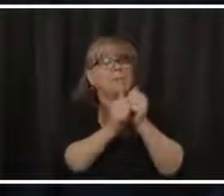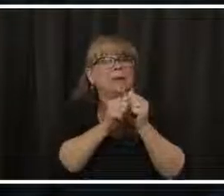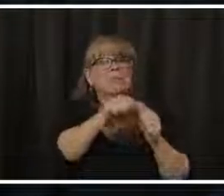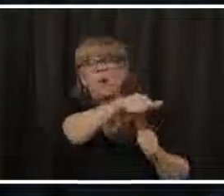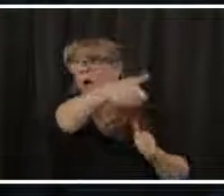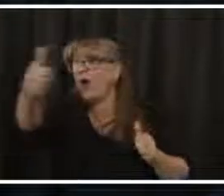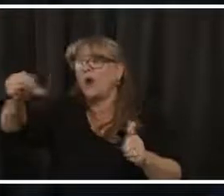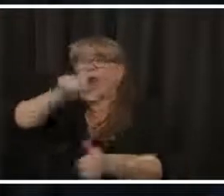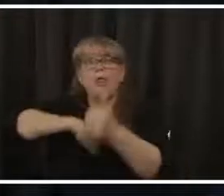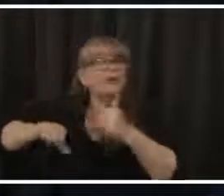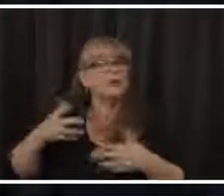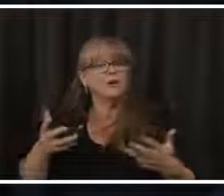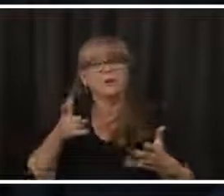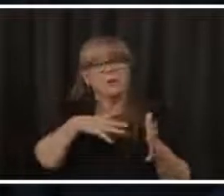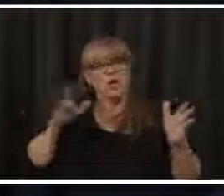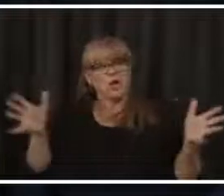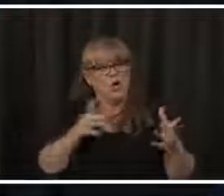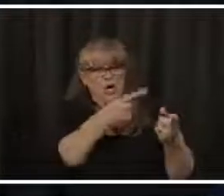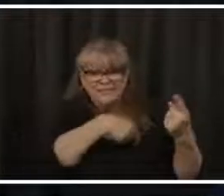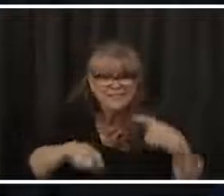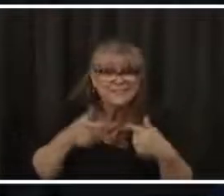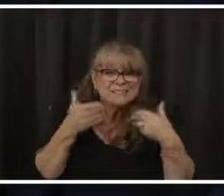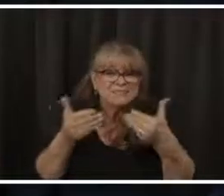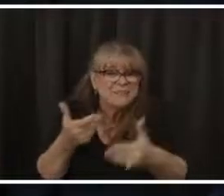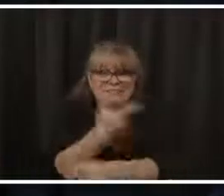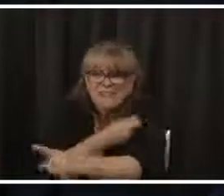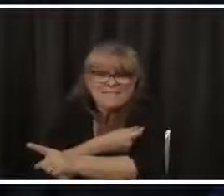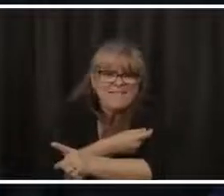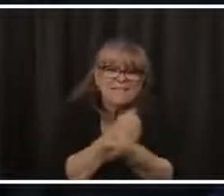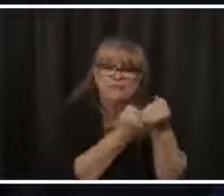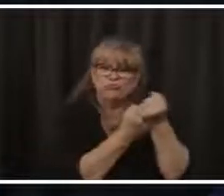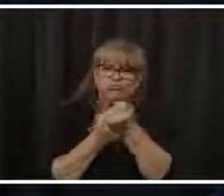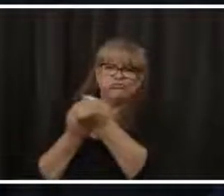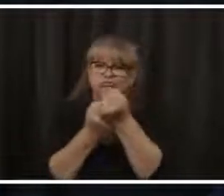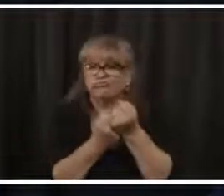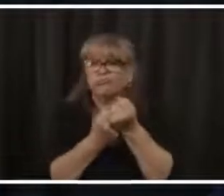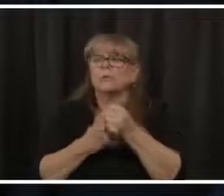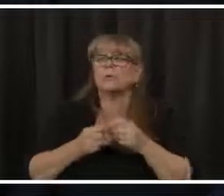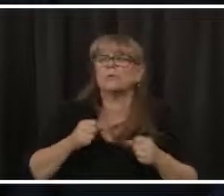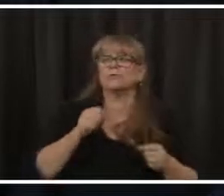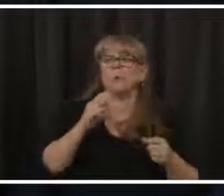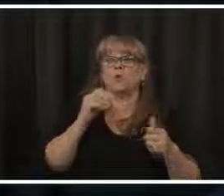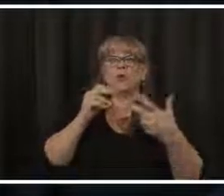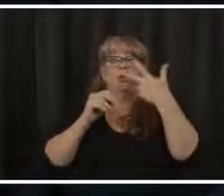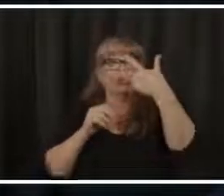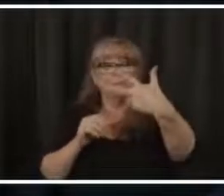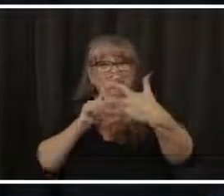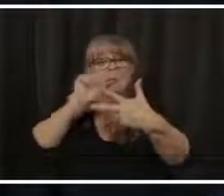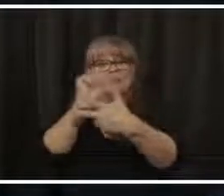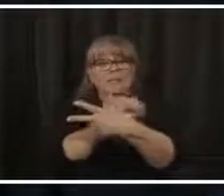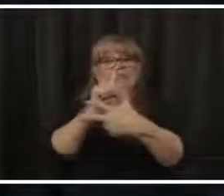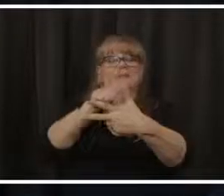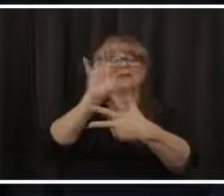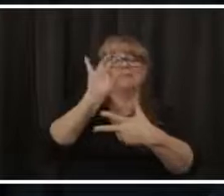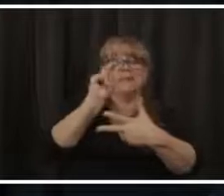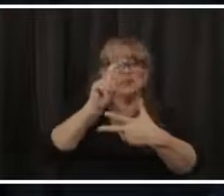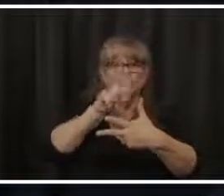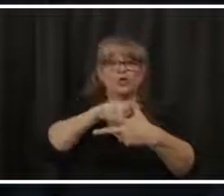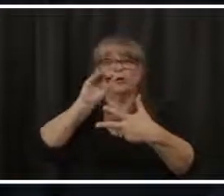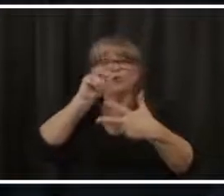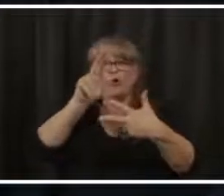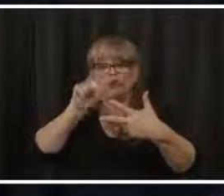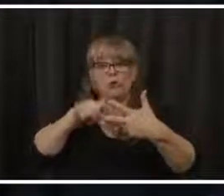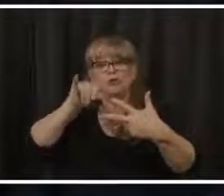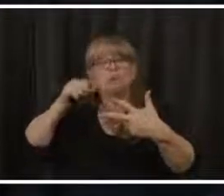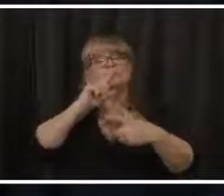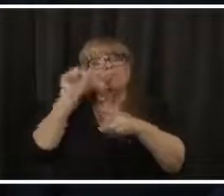higher. All 3 vaccines are safe and highly effective. All 3 will pave the way to ending this pandemic,